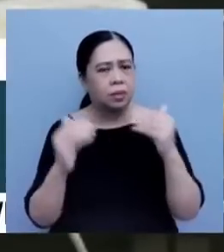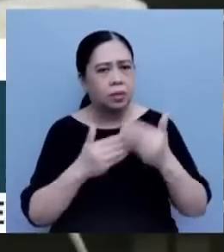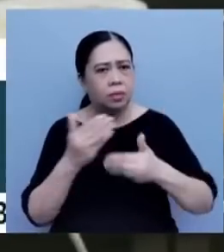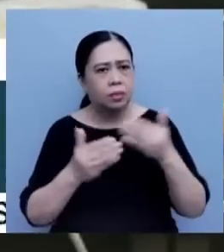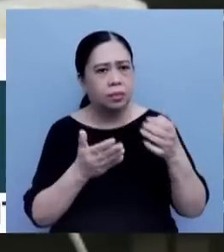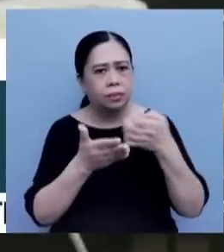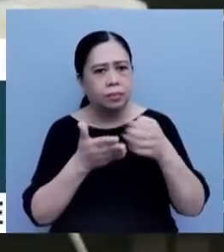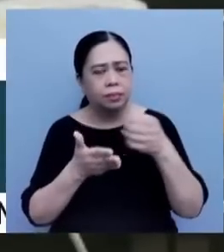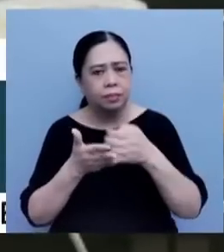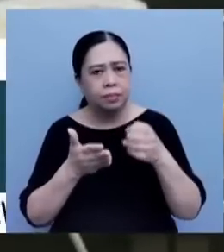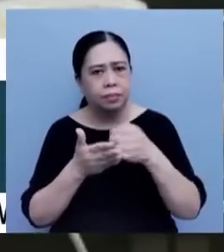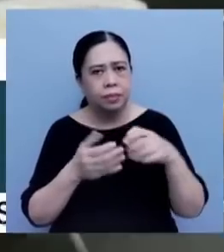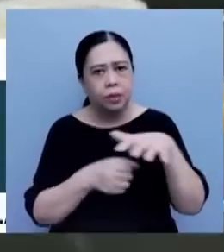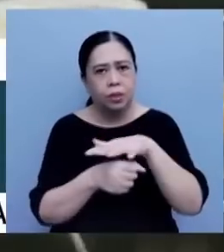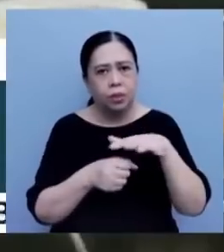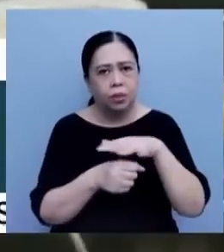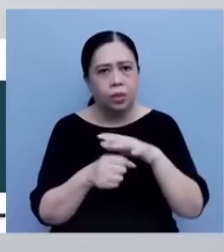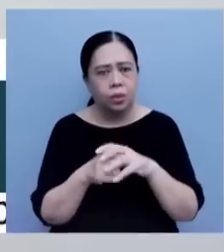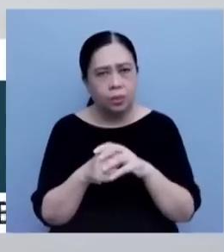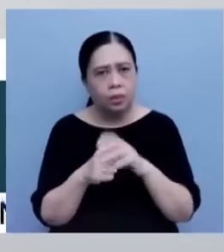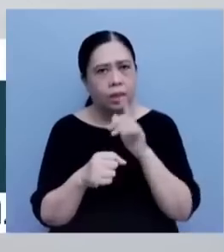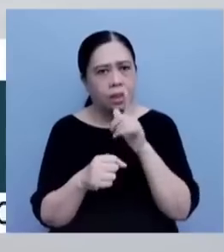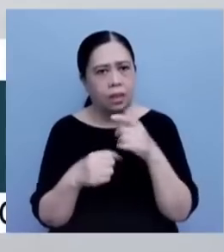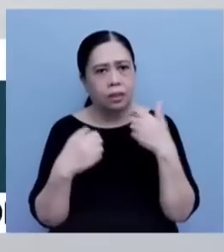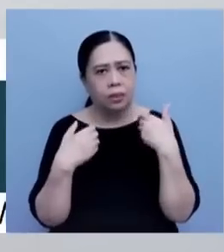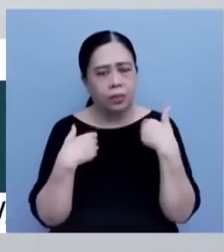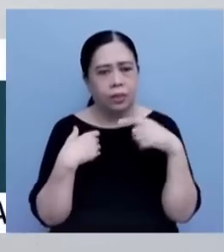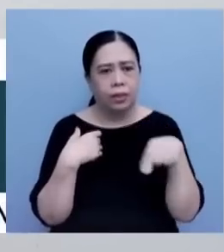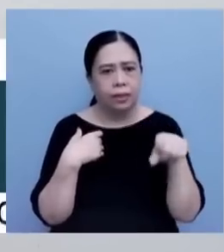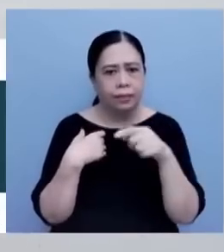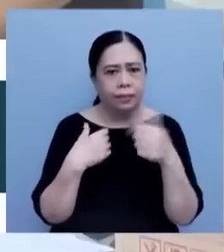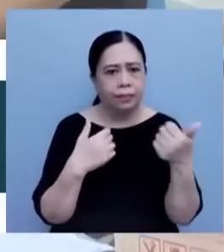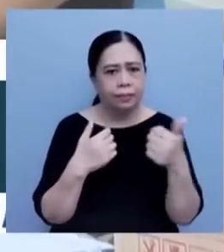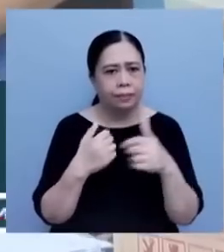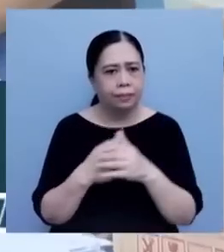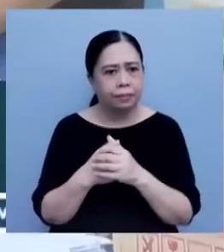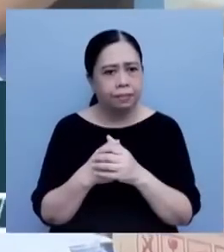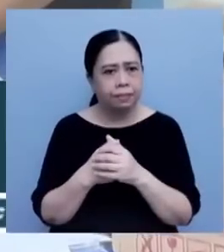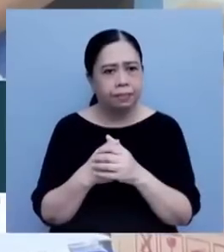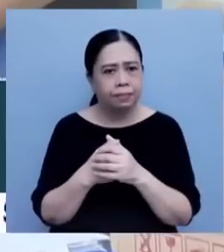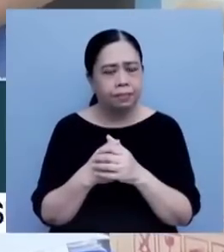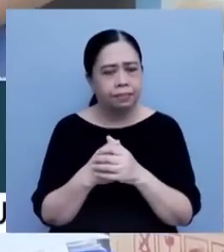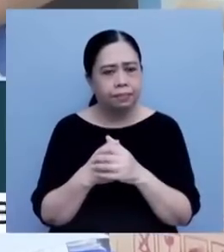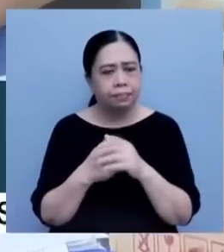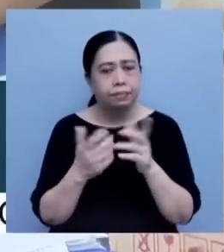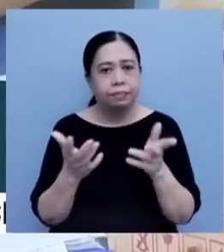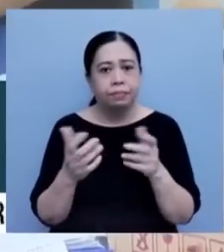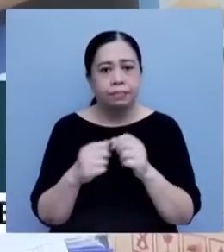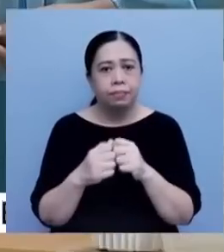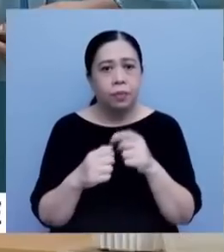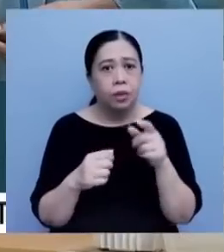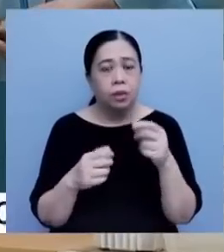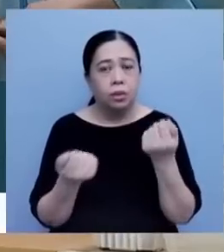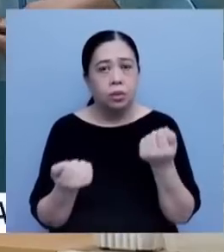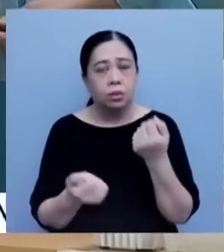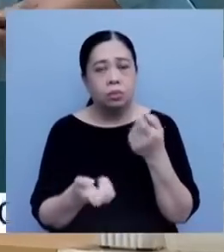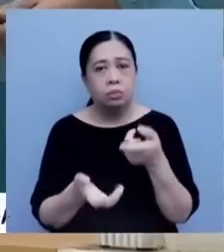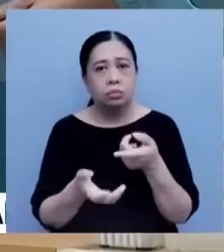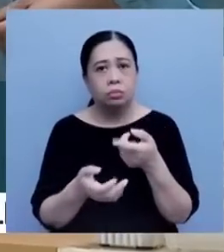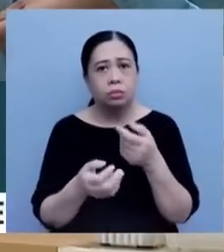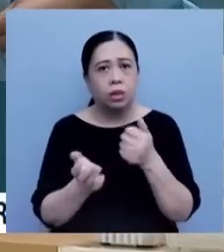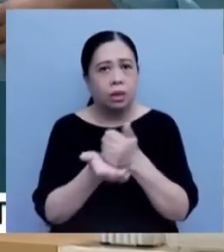expenses are covered. Luckily, we have MIP. The budget for medical assistance to indigent patients will also go down